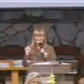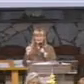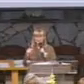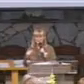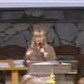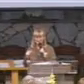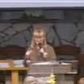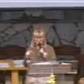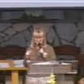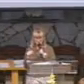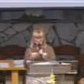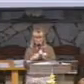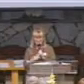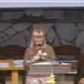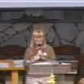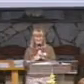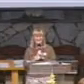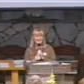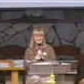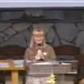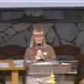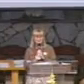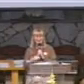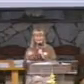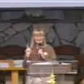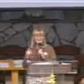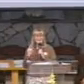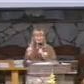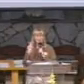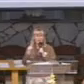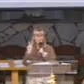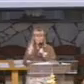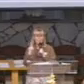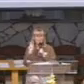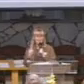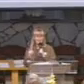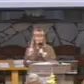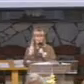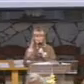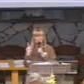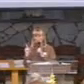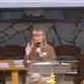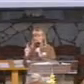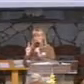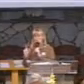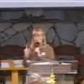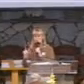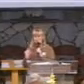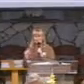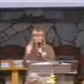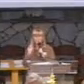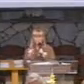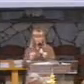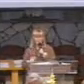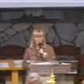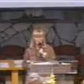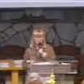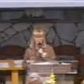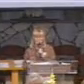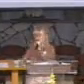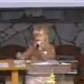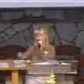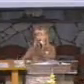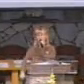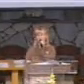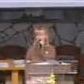to take your place. Okay. But you gotta let us know by March the 11th. If you don't let us know by March the 11th, you have to do